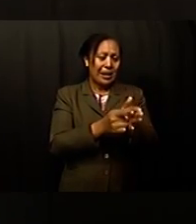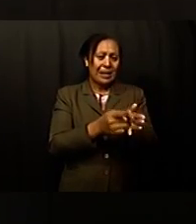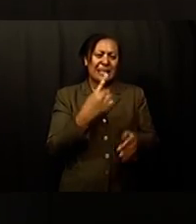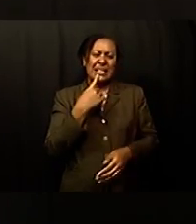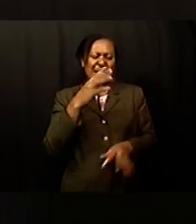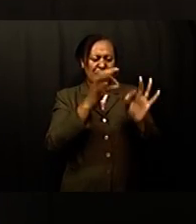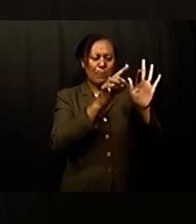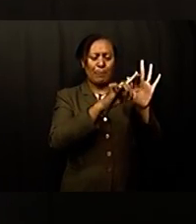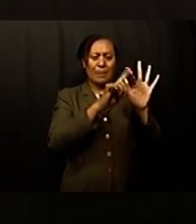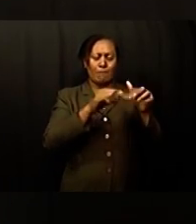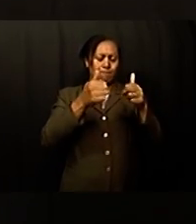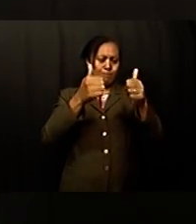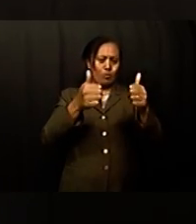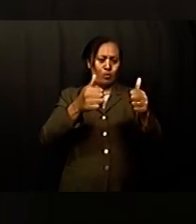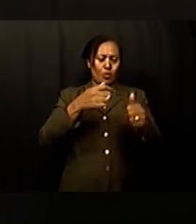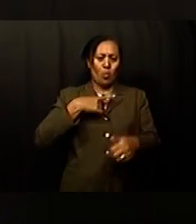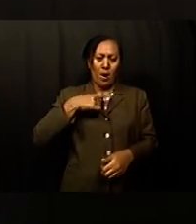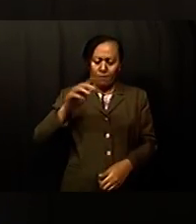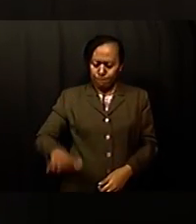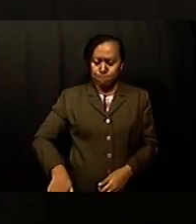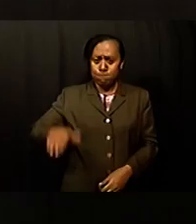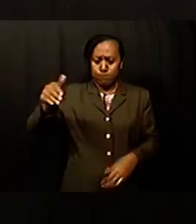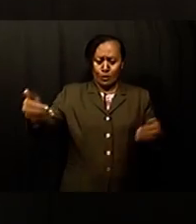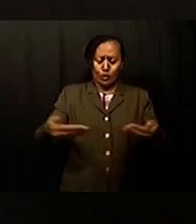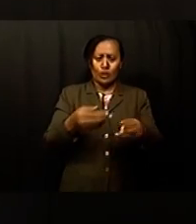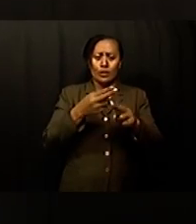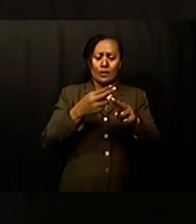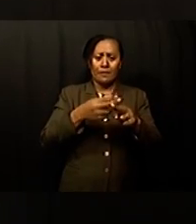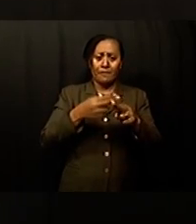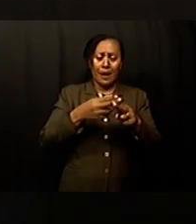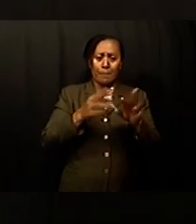have fascinated him ever since he was introduced to bee farming